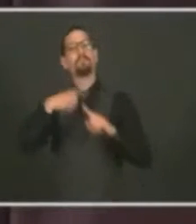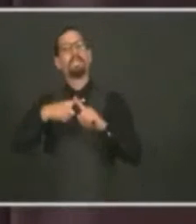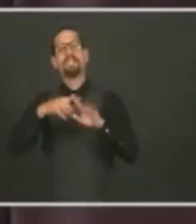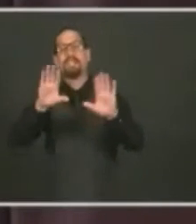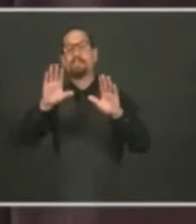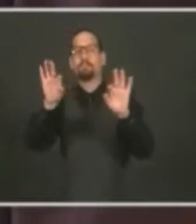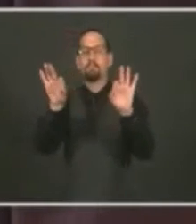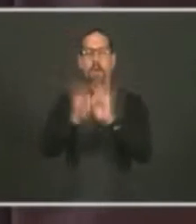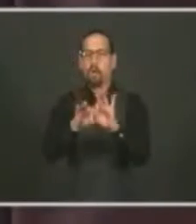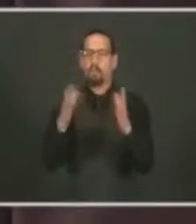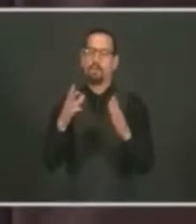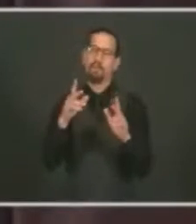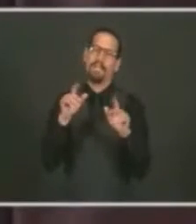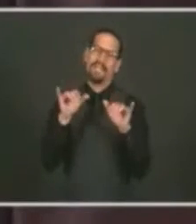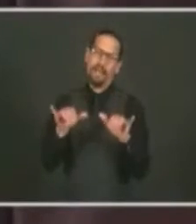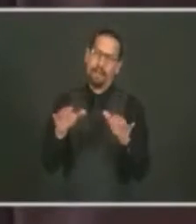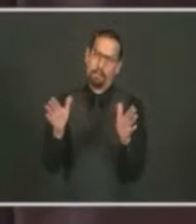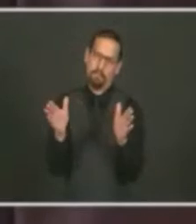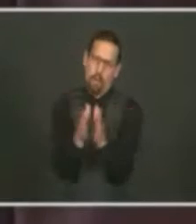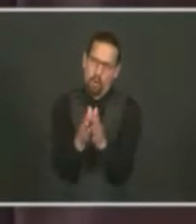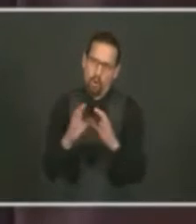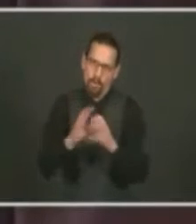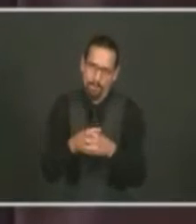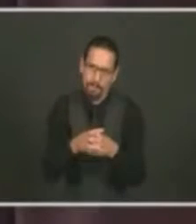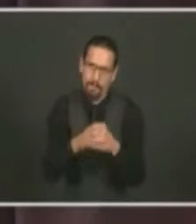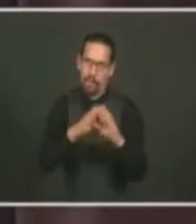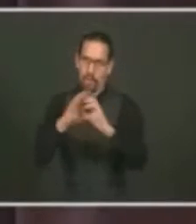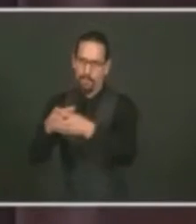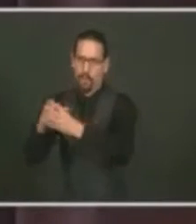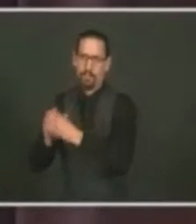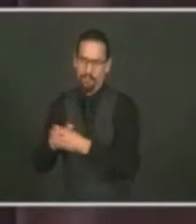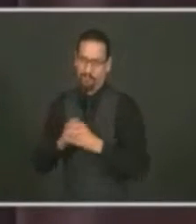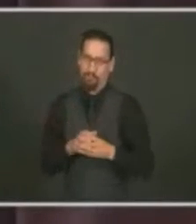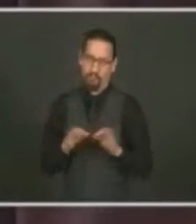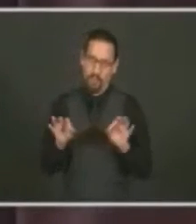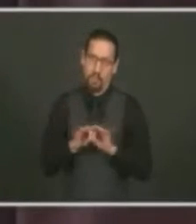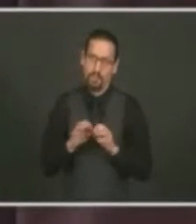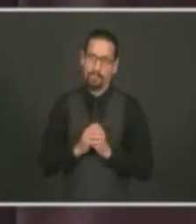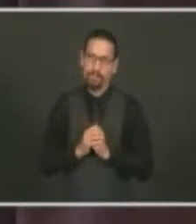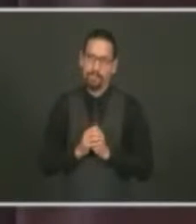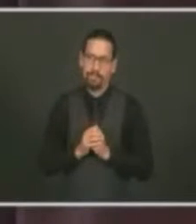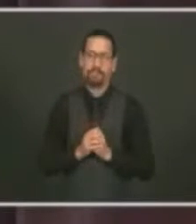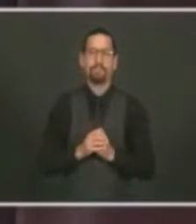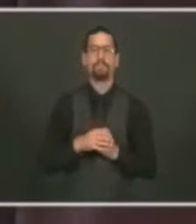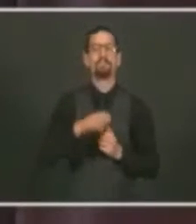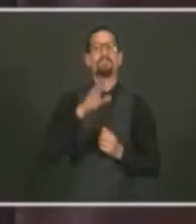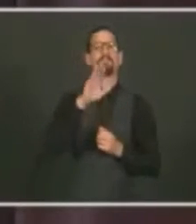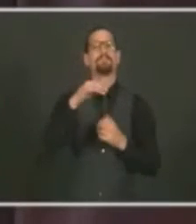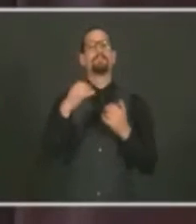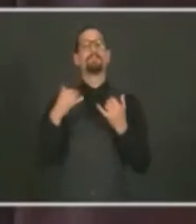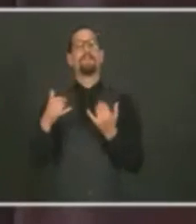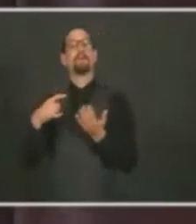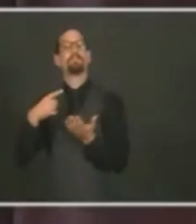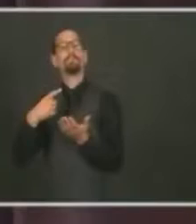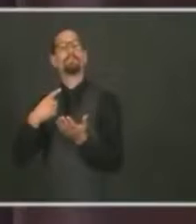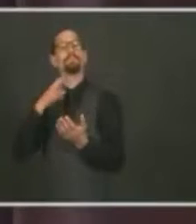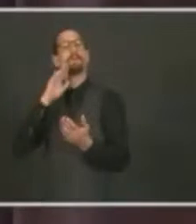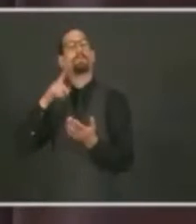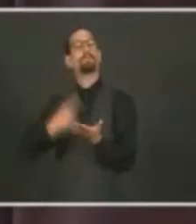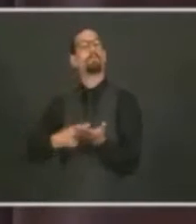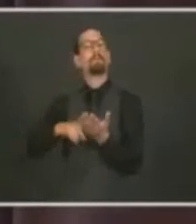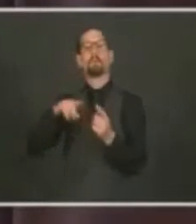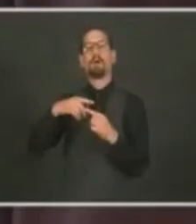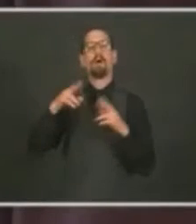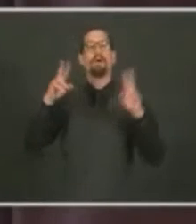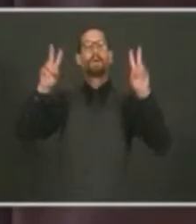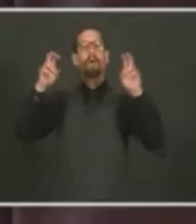Okay, shifting gears, I want to talk for a minute about the Take It Outside campaign. This is going great, and thank God Mother Nature is